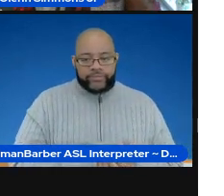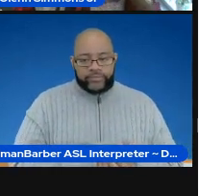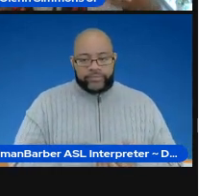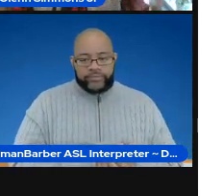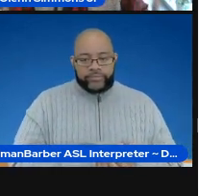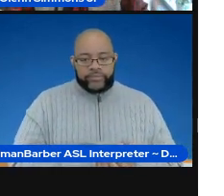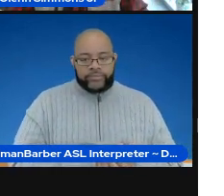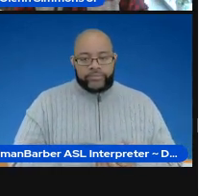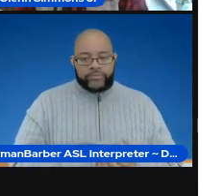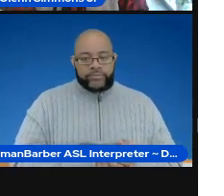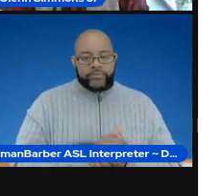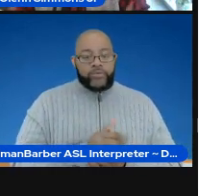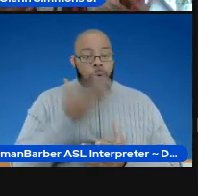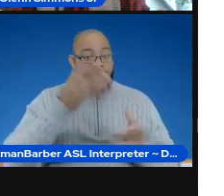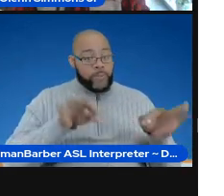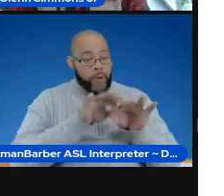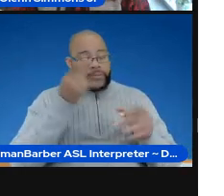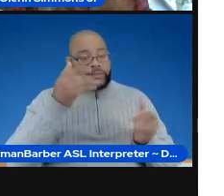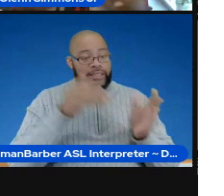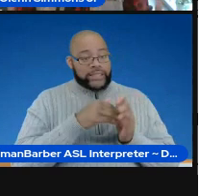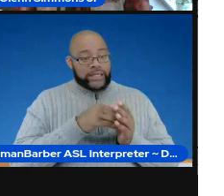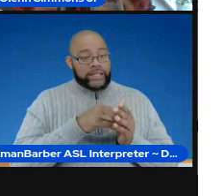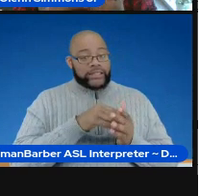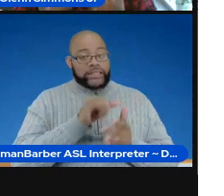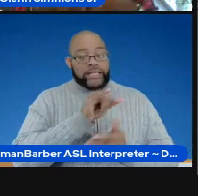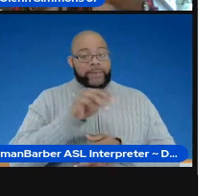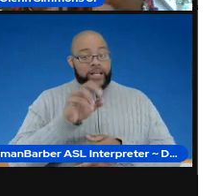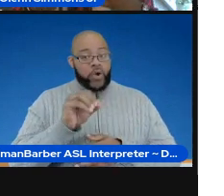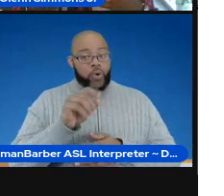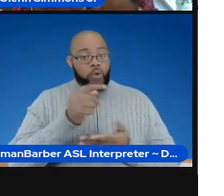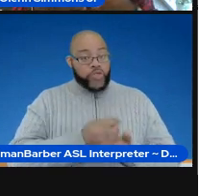Now, why is this all important? Because again, immunotherapy is such a